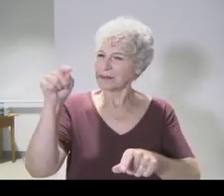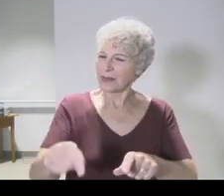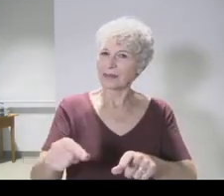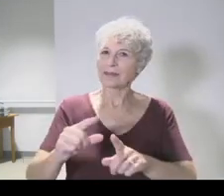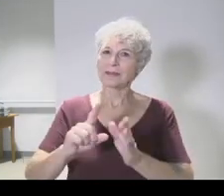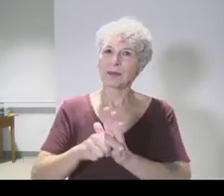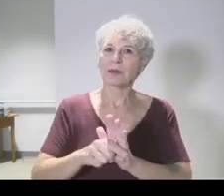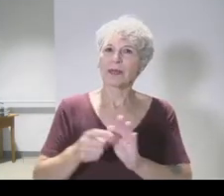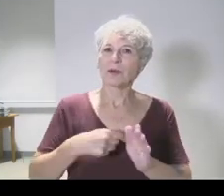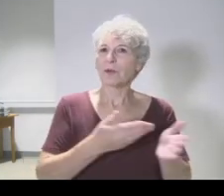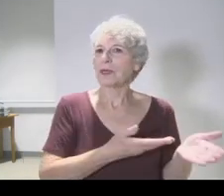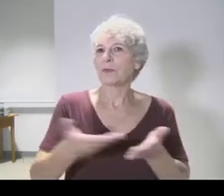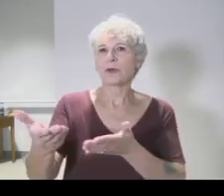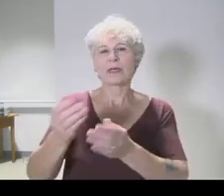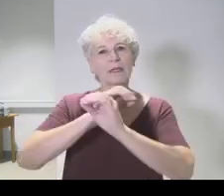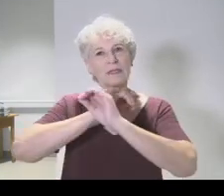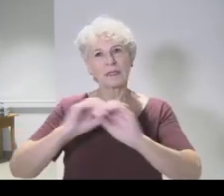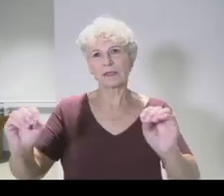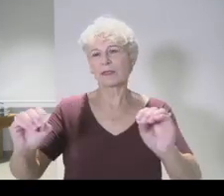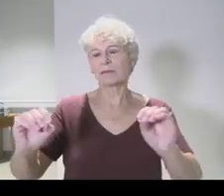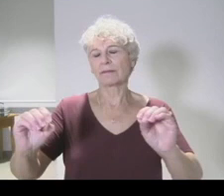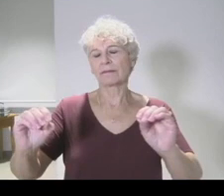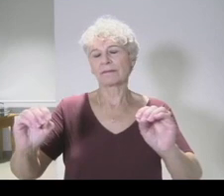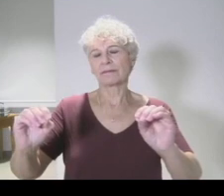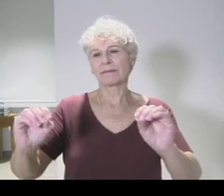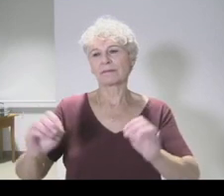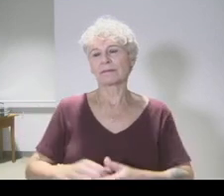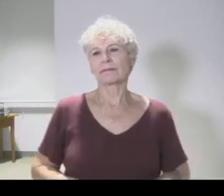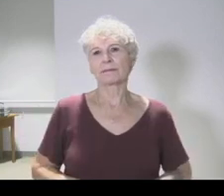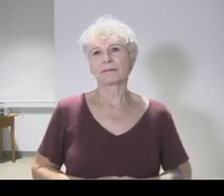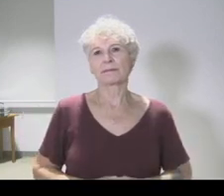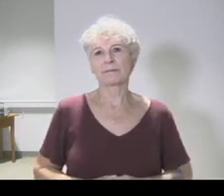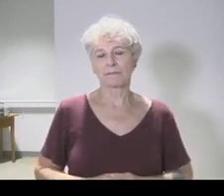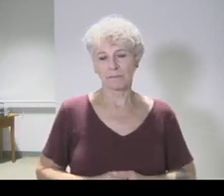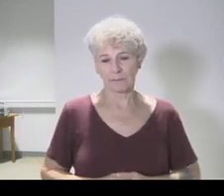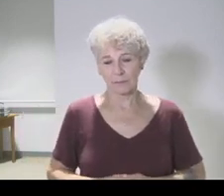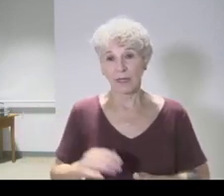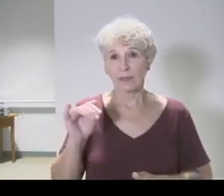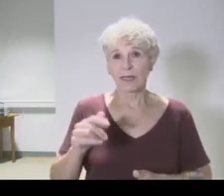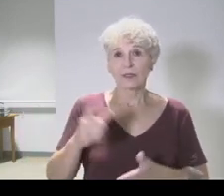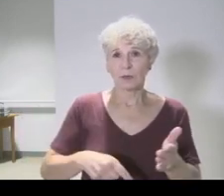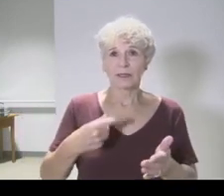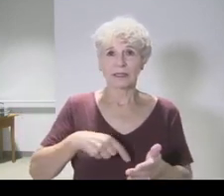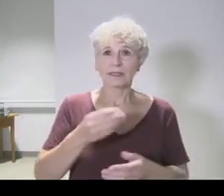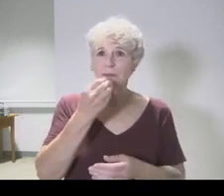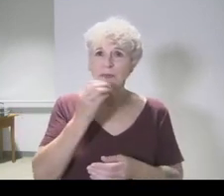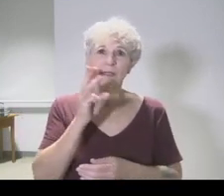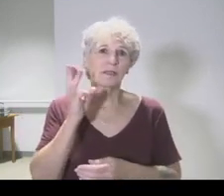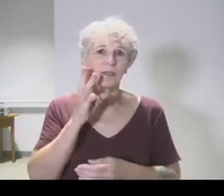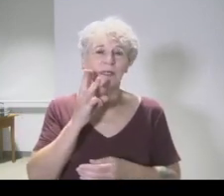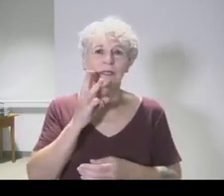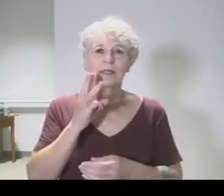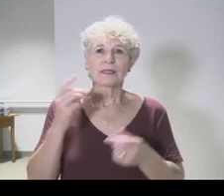We bring absolutely nothing more. And that is what this meal celebrates. I invite the gentlemen